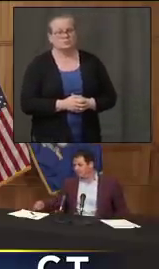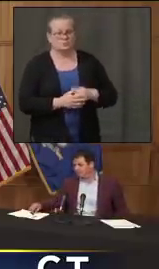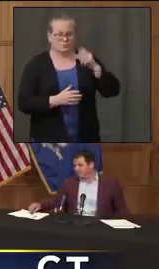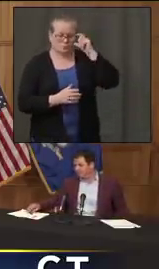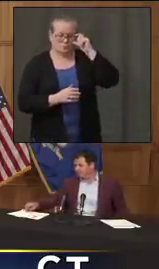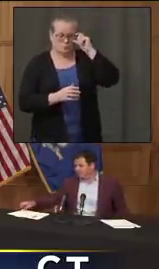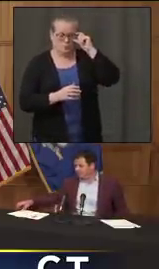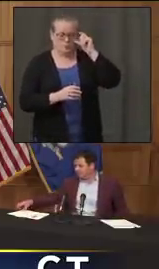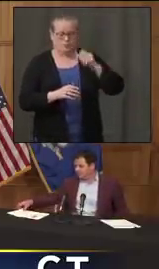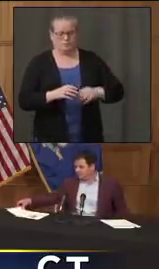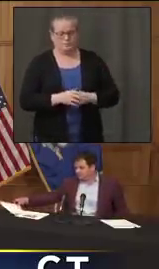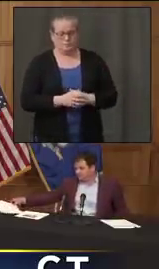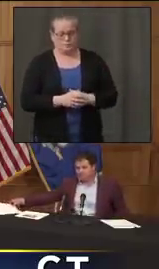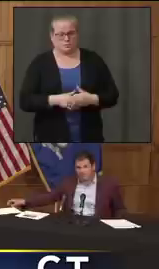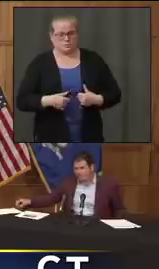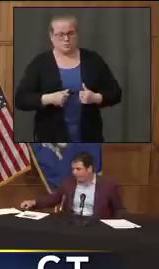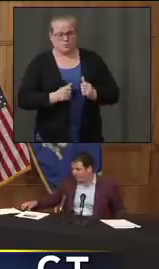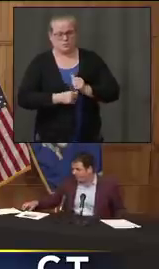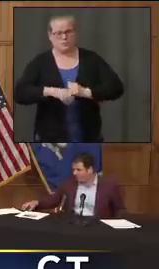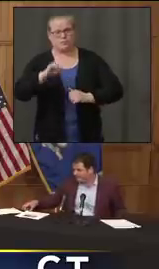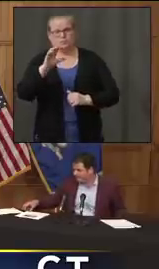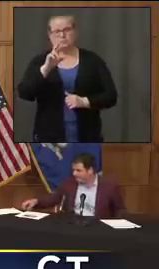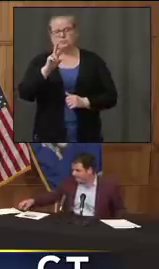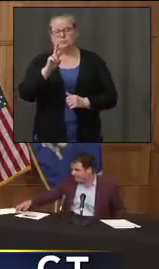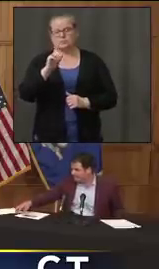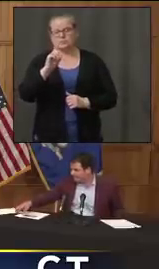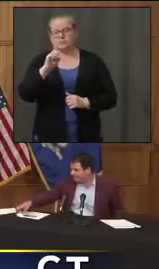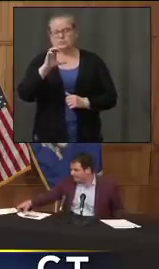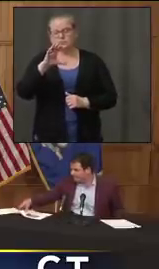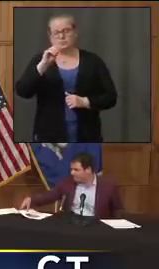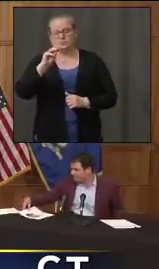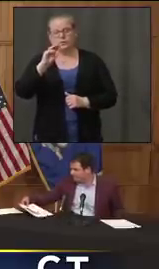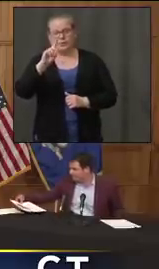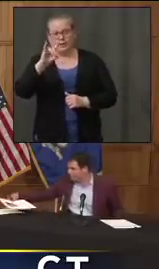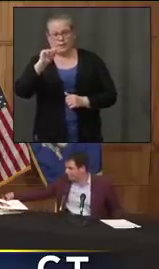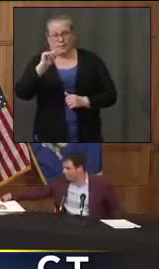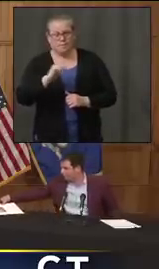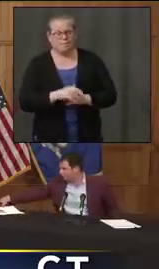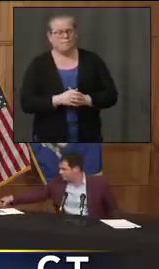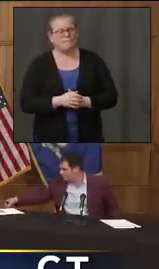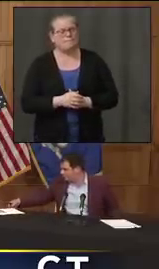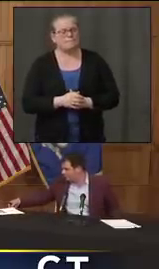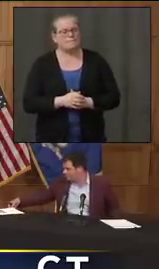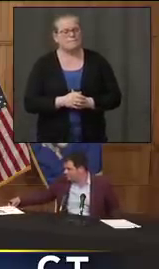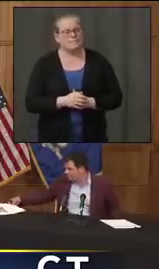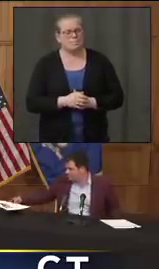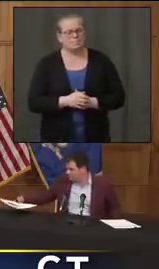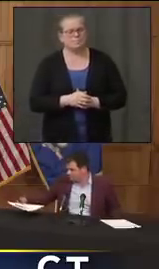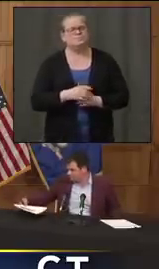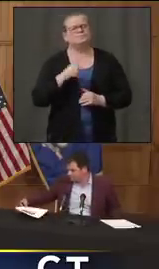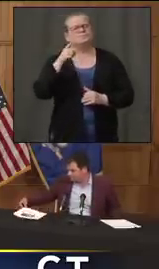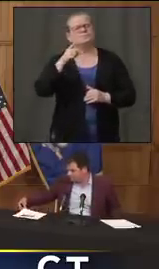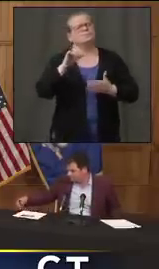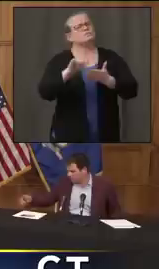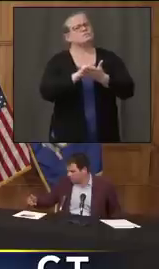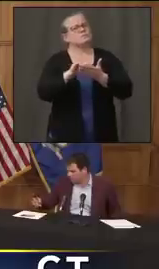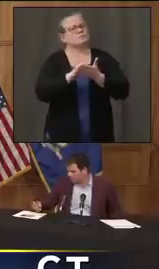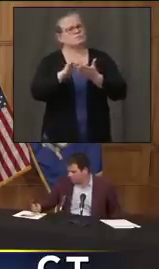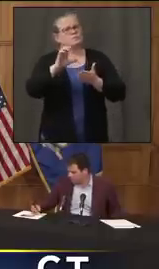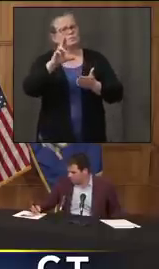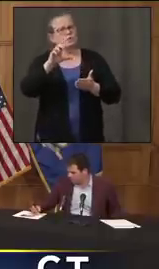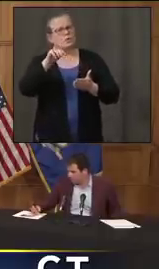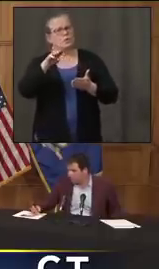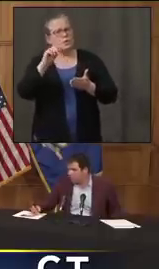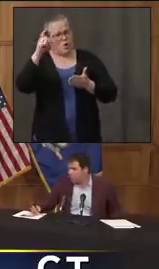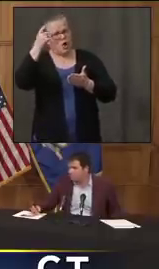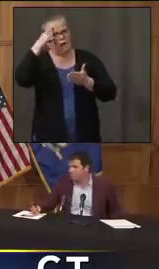Good afternoon, everyone. In a previous press conference, New York Governor Cuomo said that the federal government should nationalize